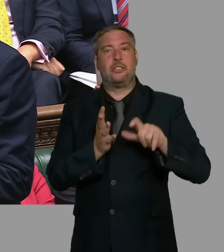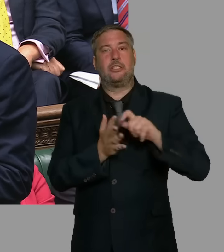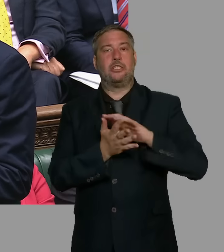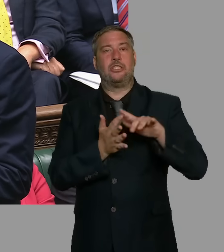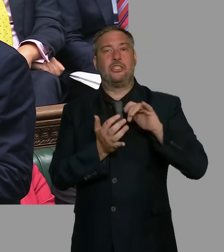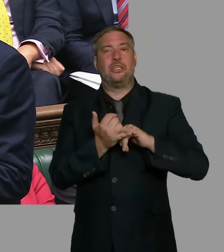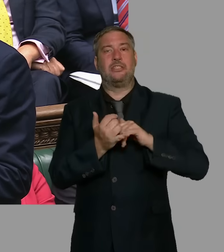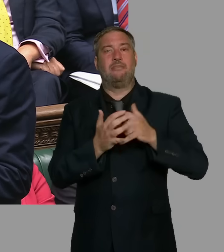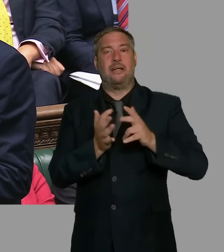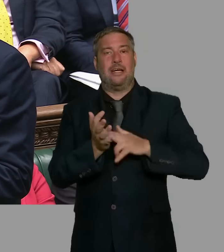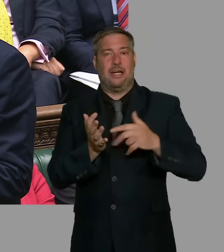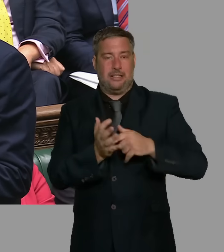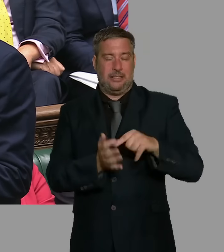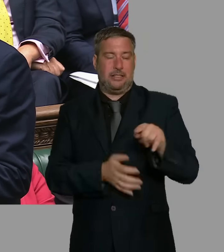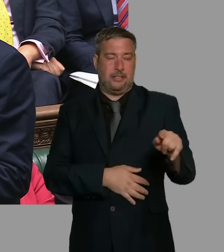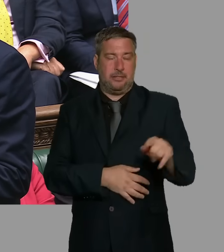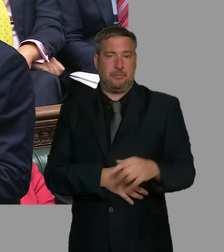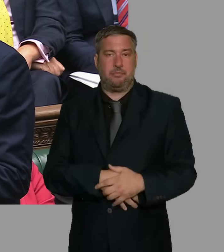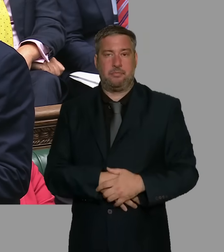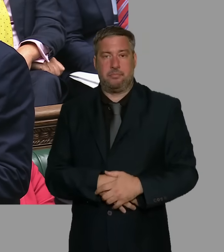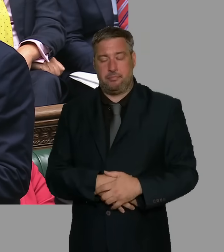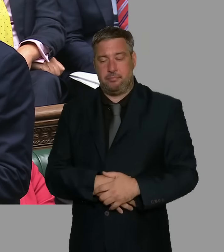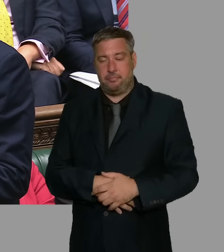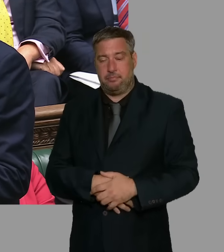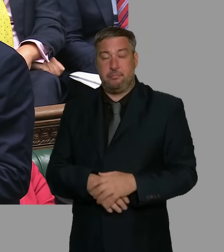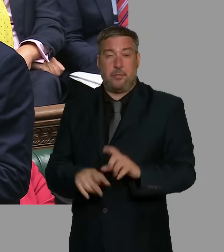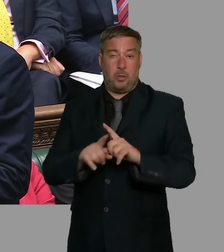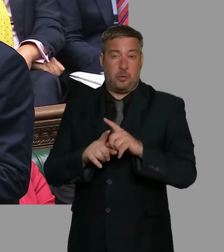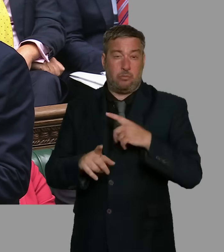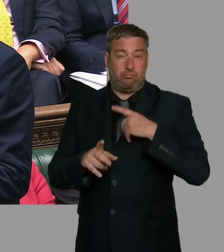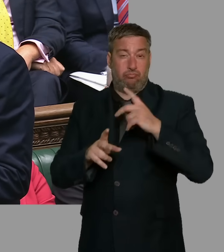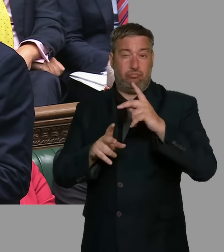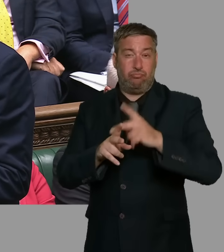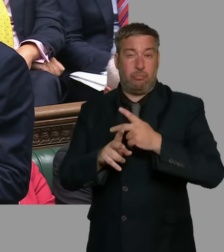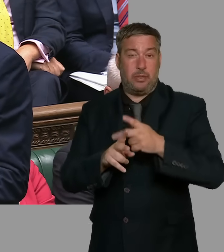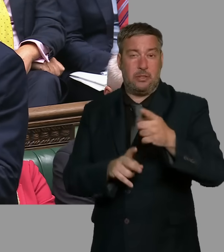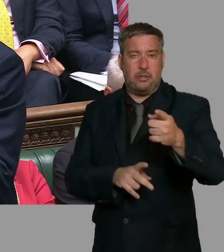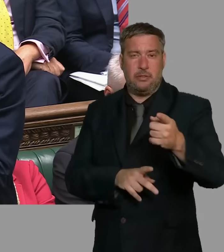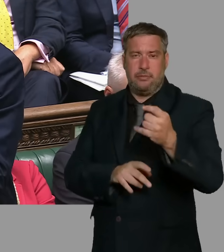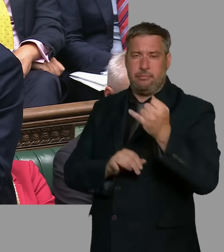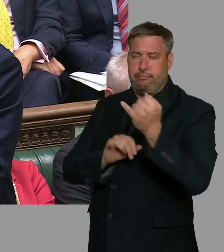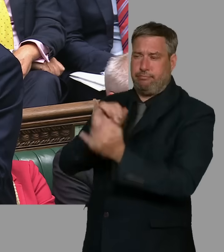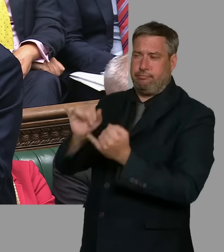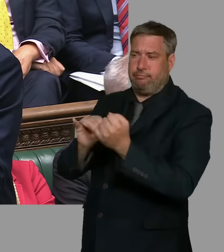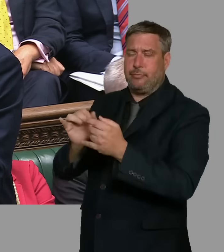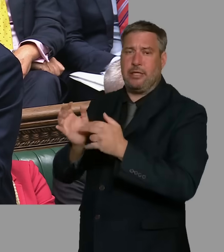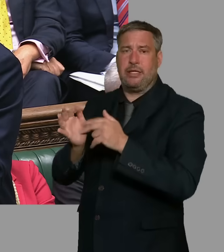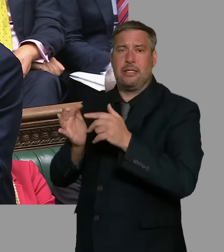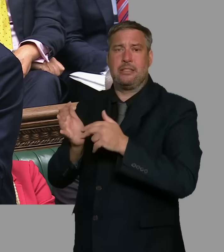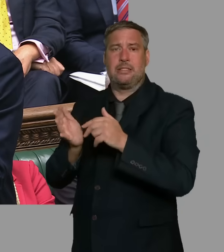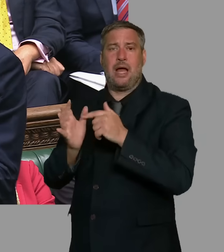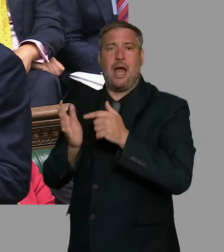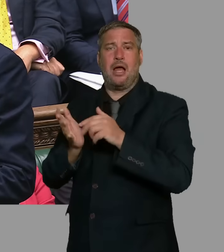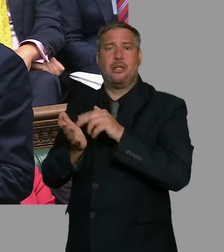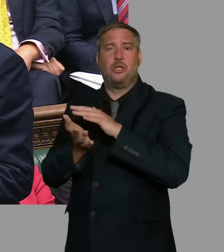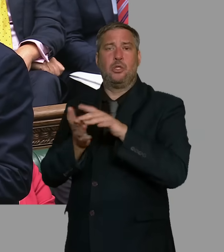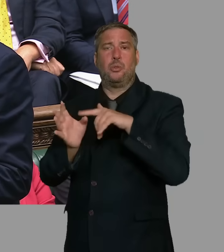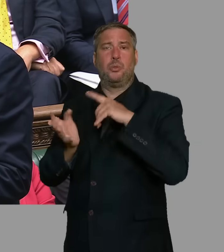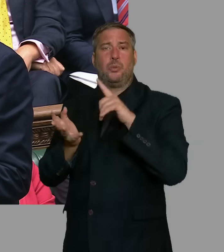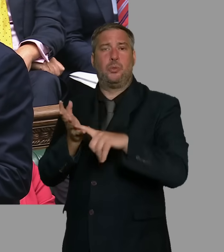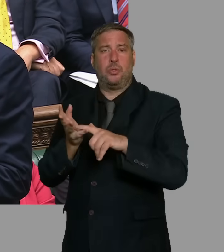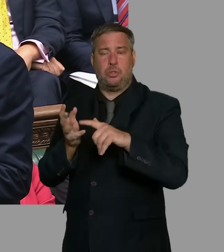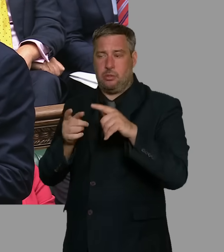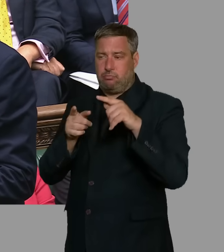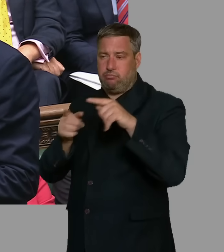the actions of a leader truly focused on getting hostages home, and I hope the Prime Minister will say that directly to